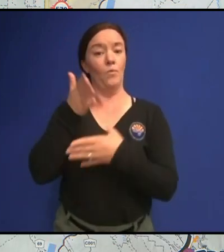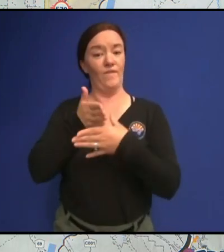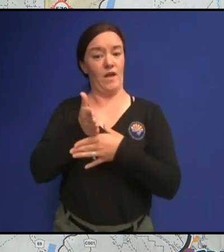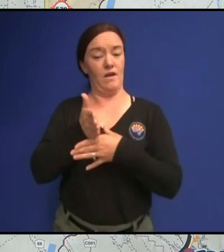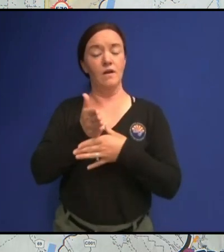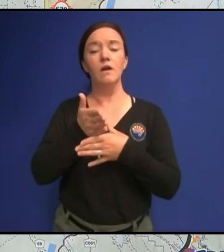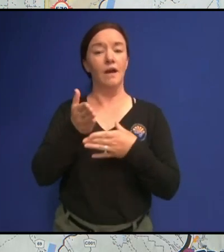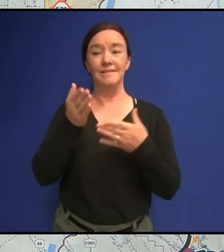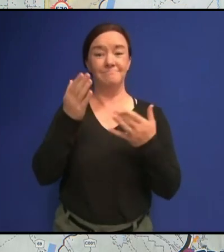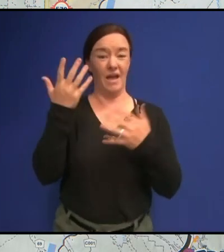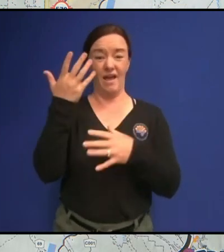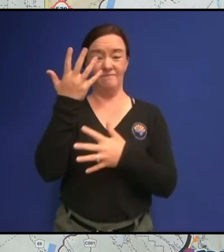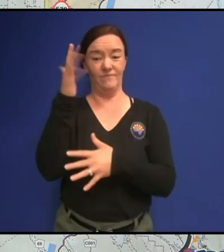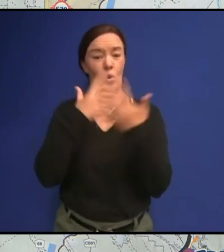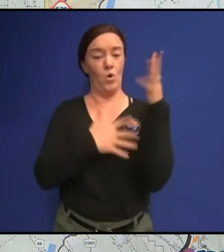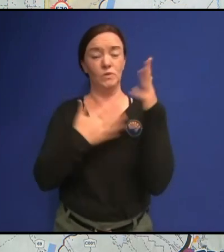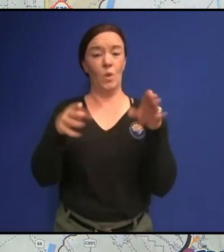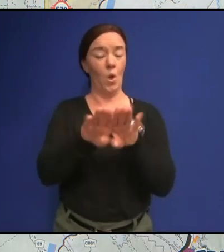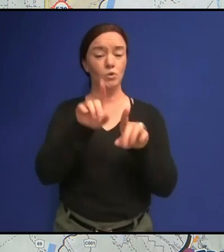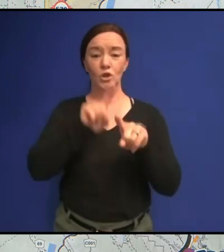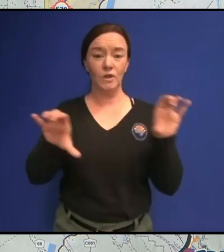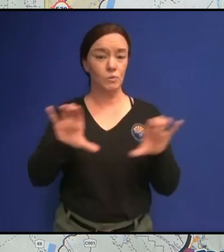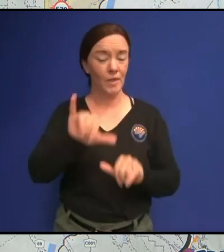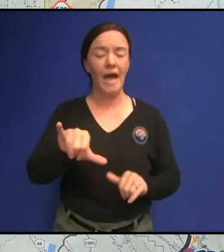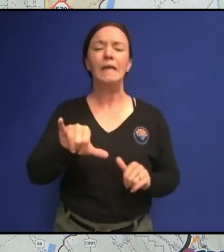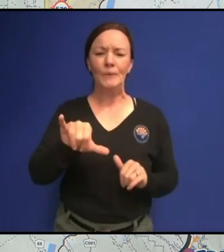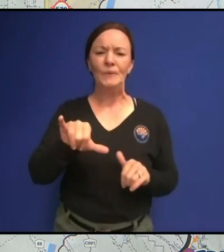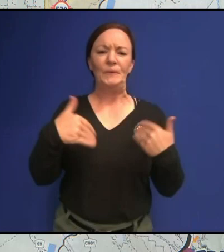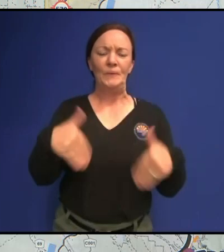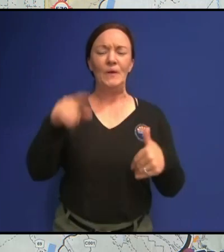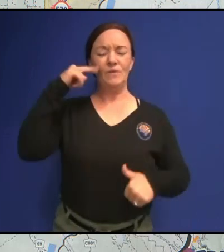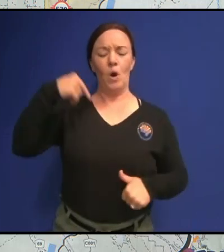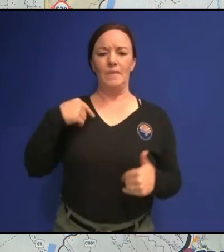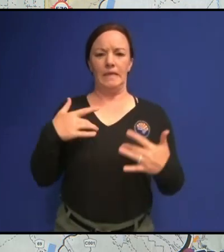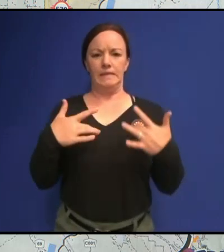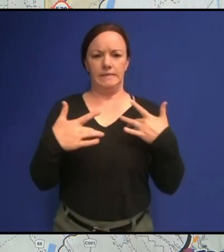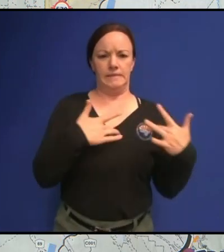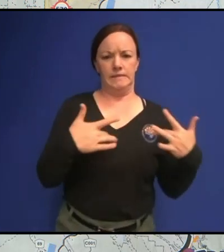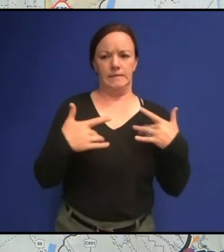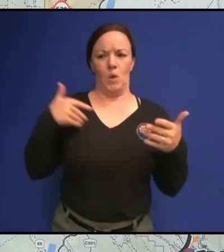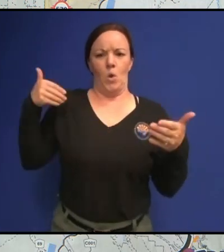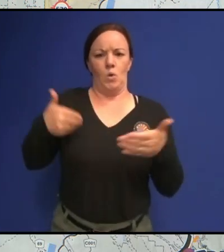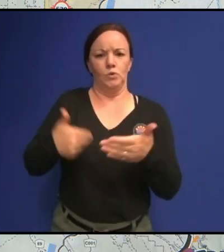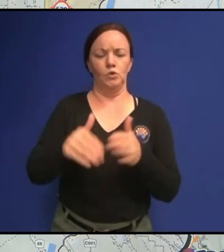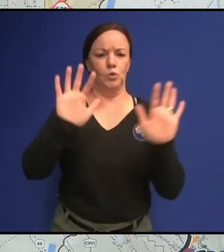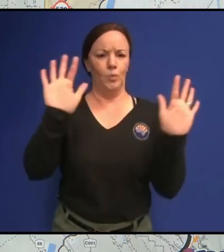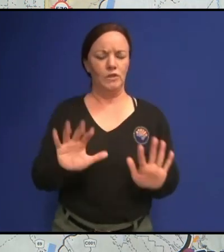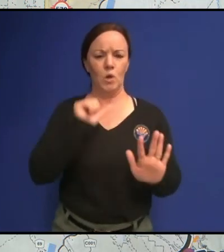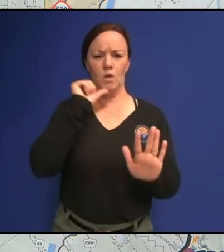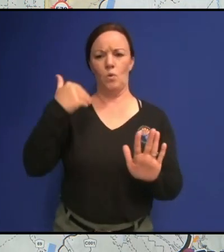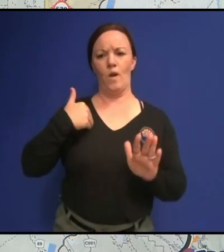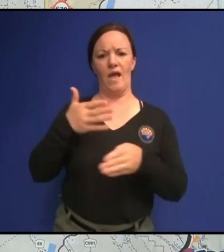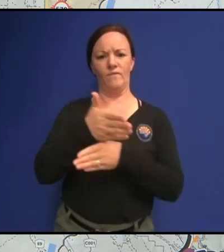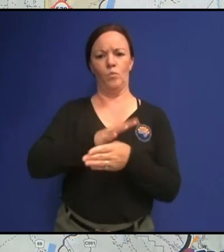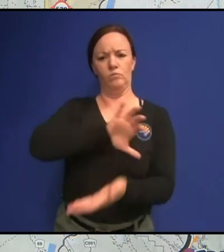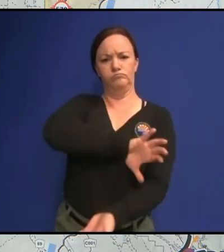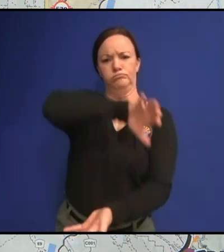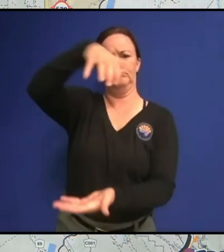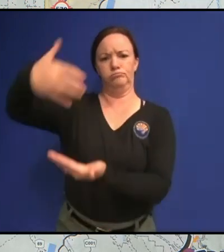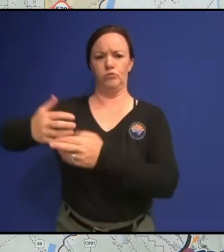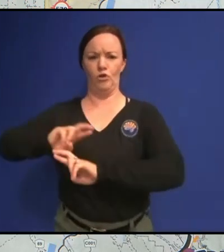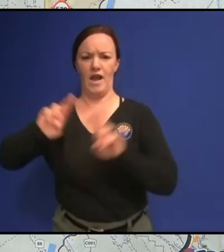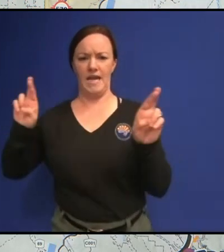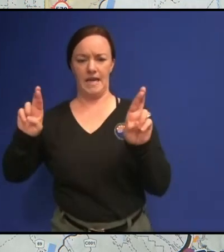I don't know for you, but for me, it's an uneasy feeling when I'm getting closer to winter and I don't have a big wood pile, because if you got a good wood